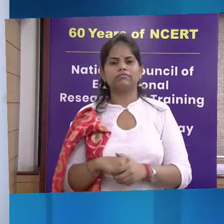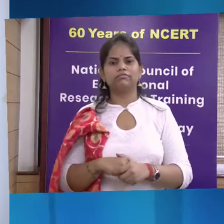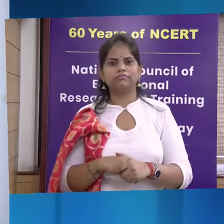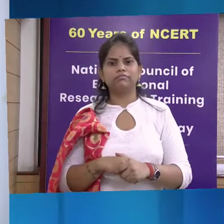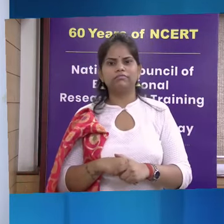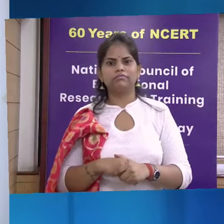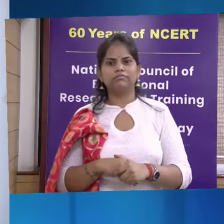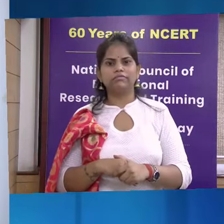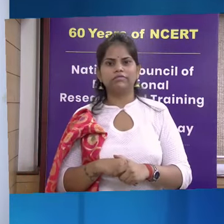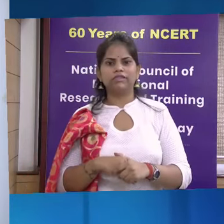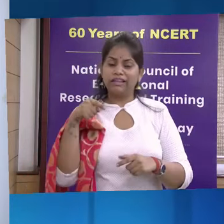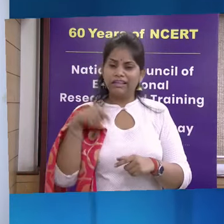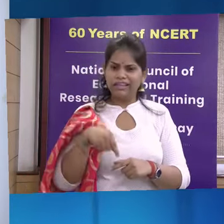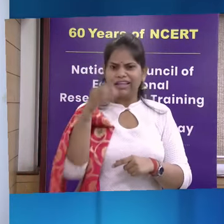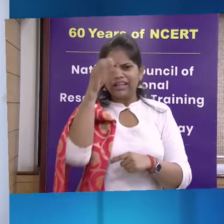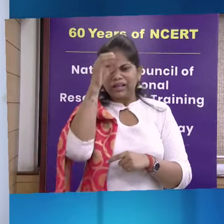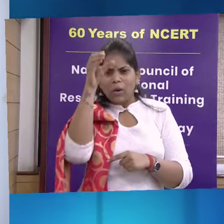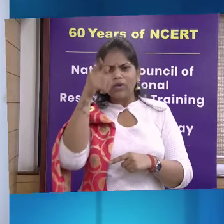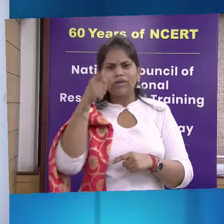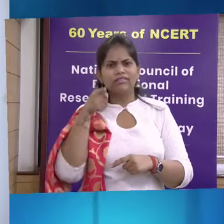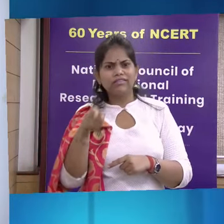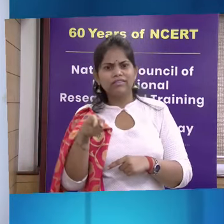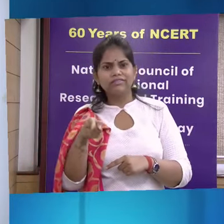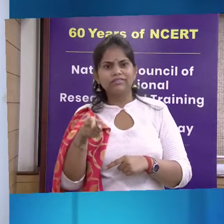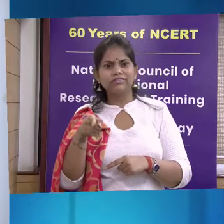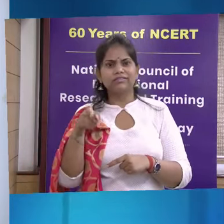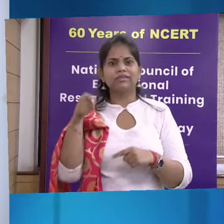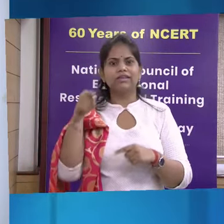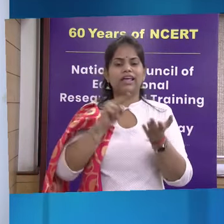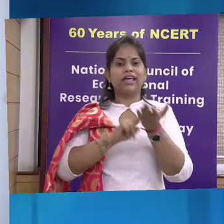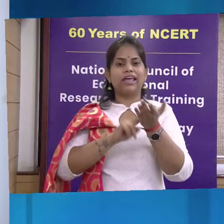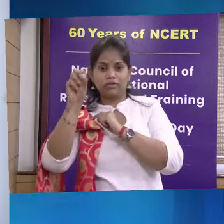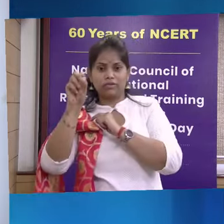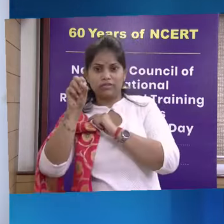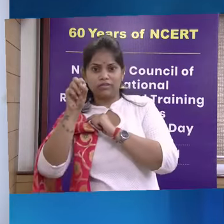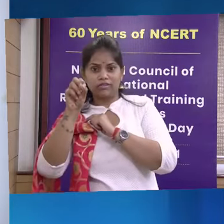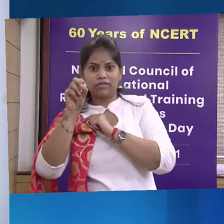Therefore, in this context, the National Education Policy